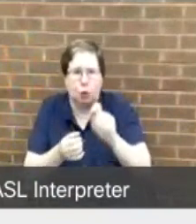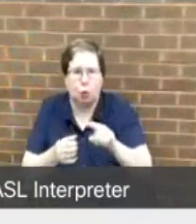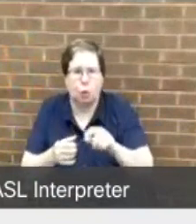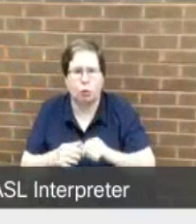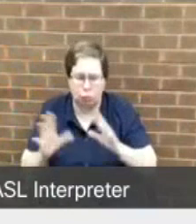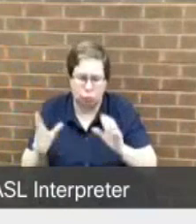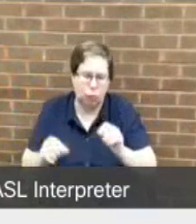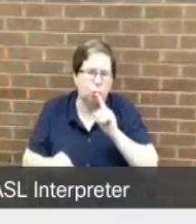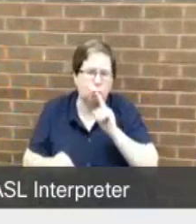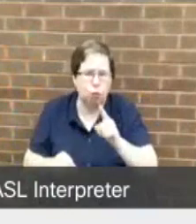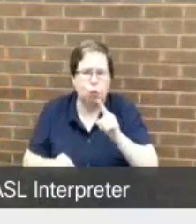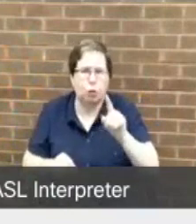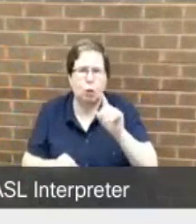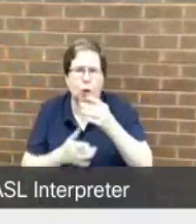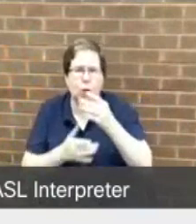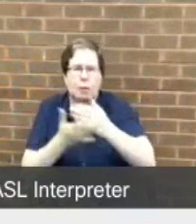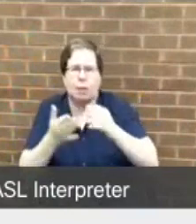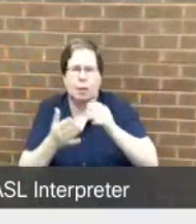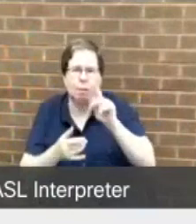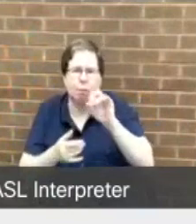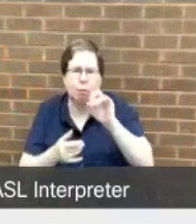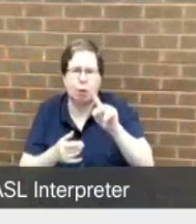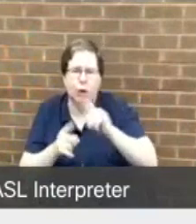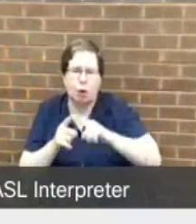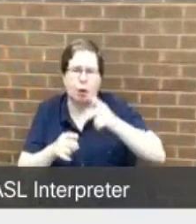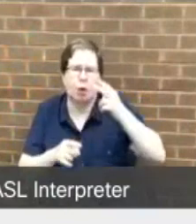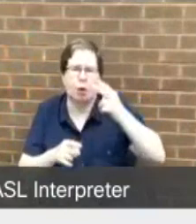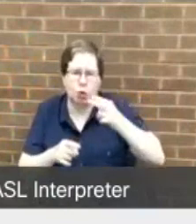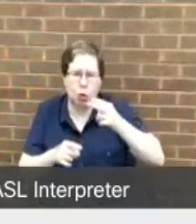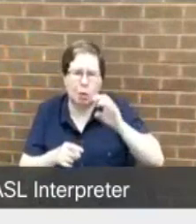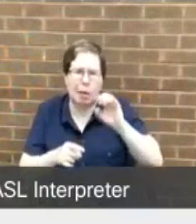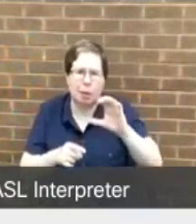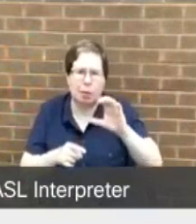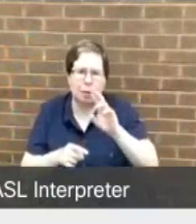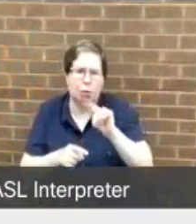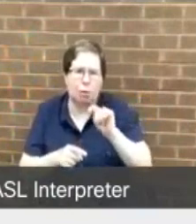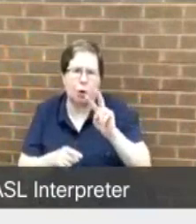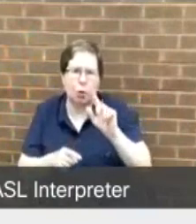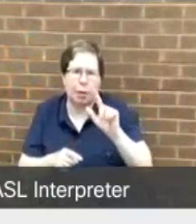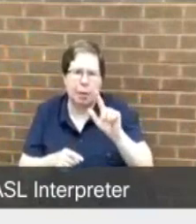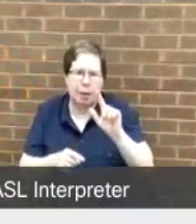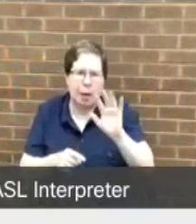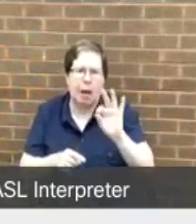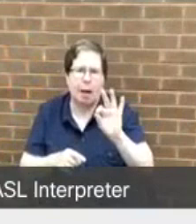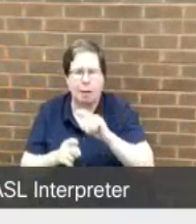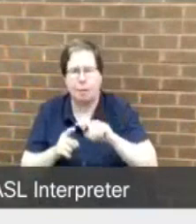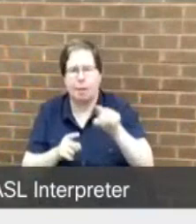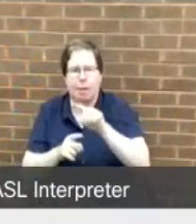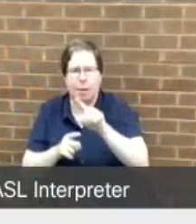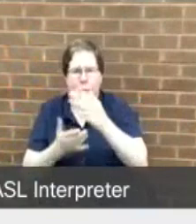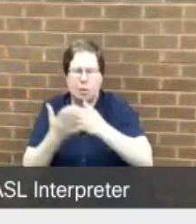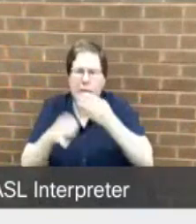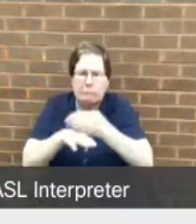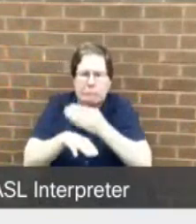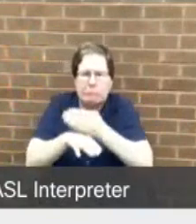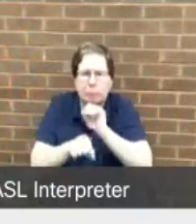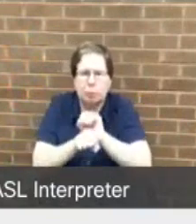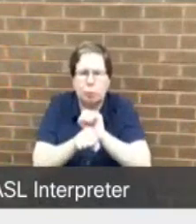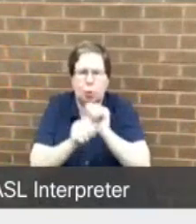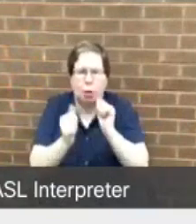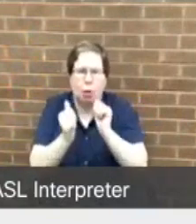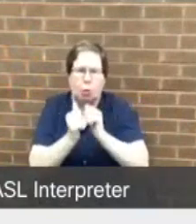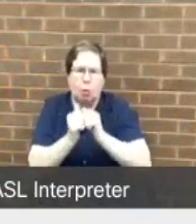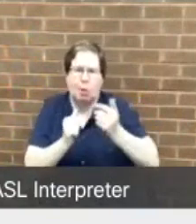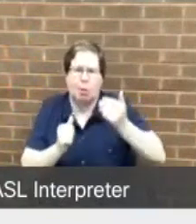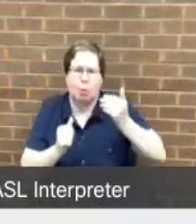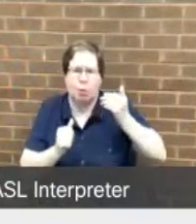the section of Frederick Road between Historic Ellicott City and Route 29. There was some work that had been done on that in conjunction with previous